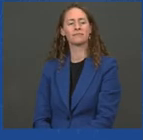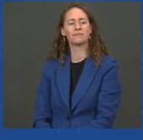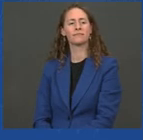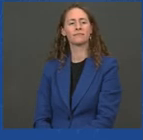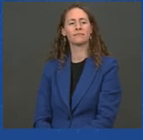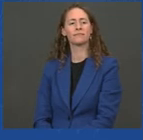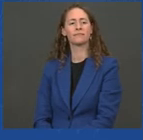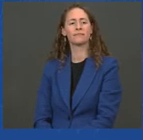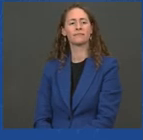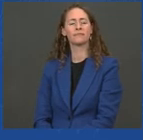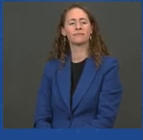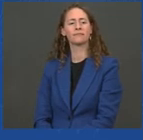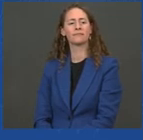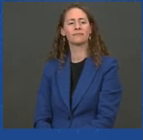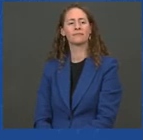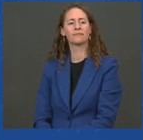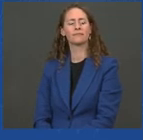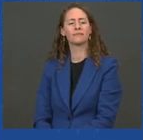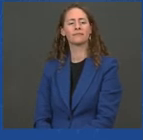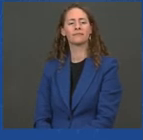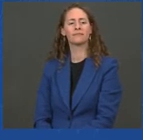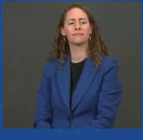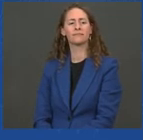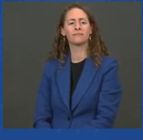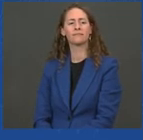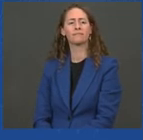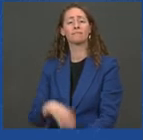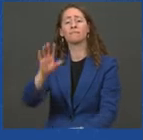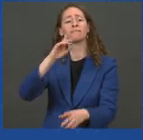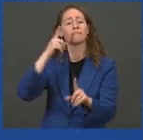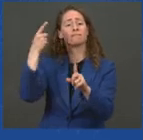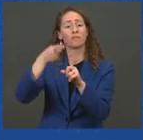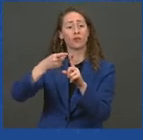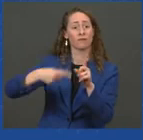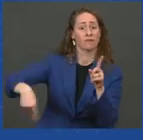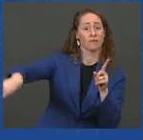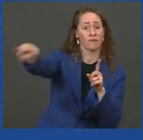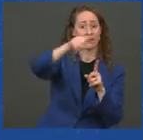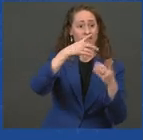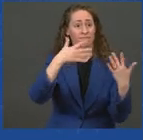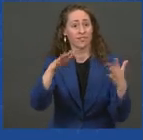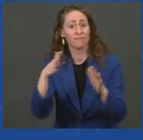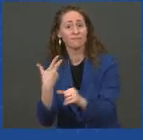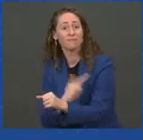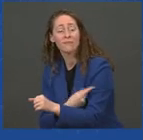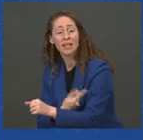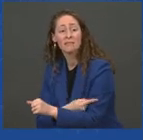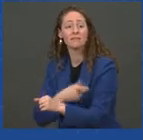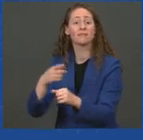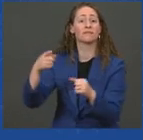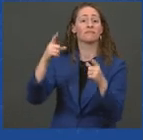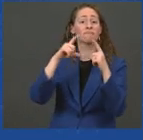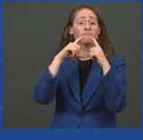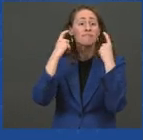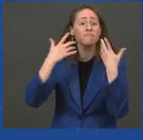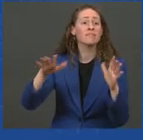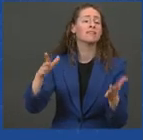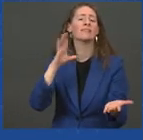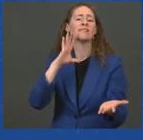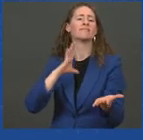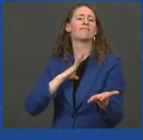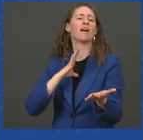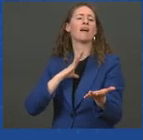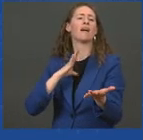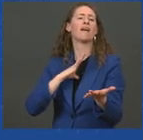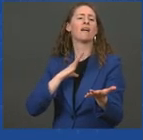if people are vaccinated and wear their mask, there's no need for the lockdown. So, My last question. yes, going on from